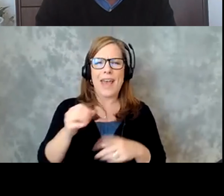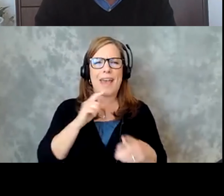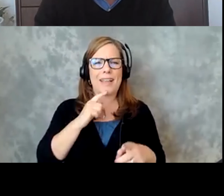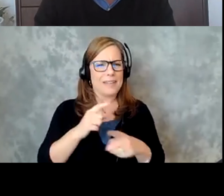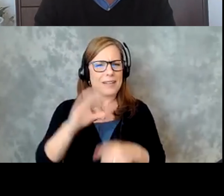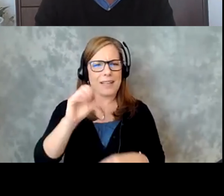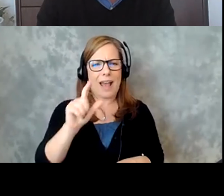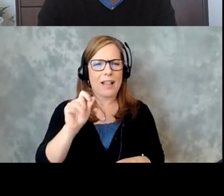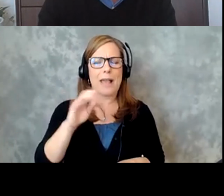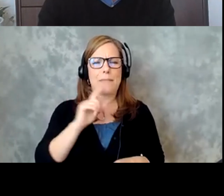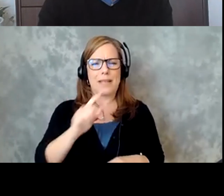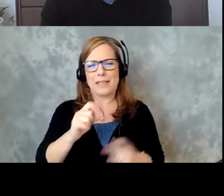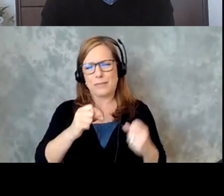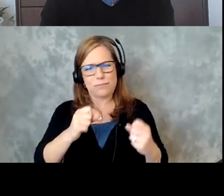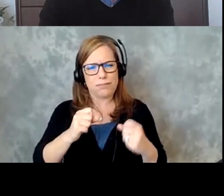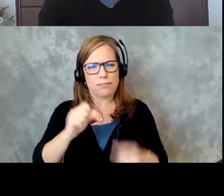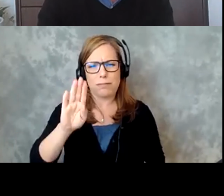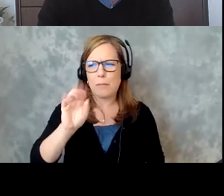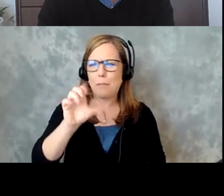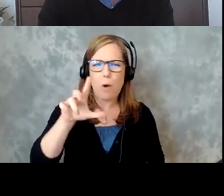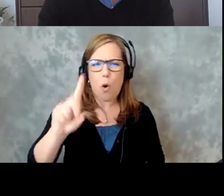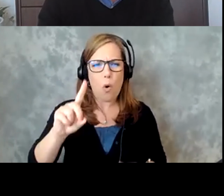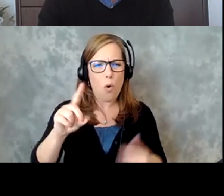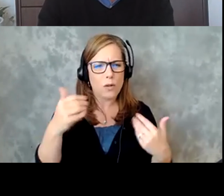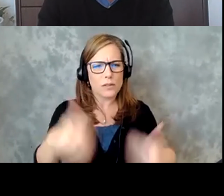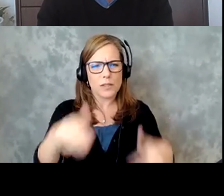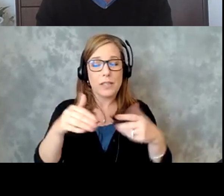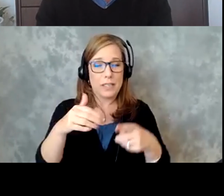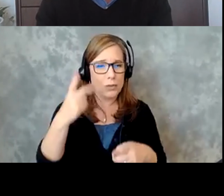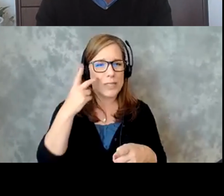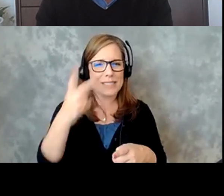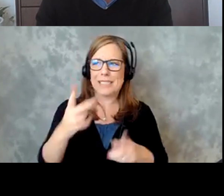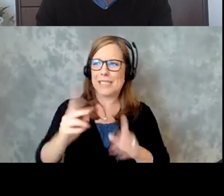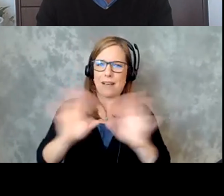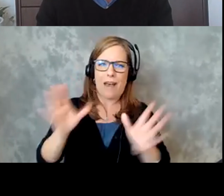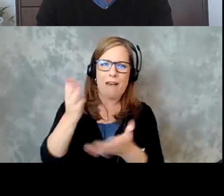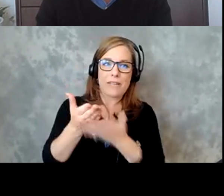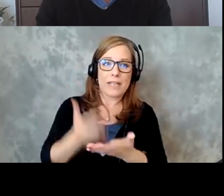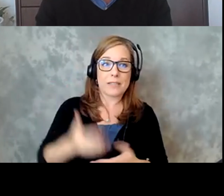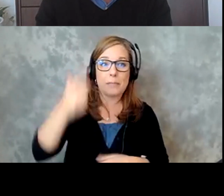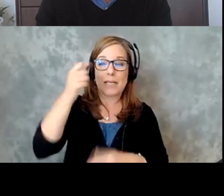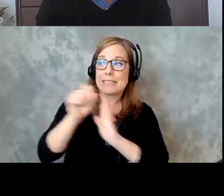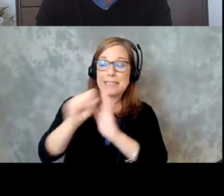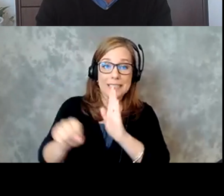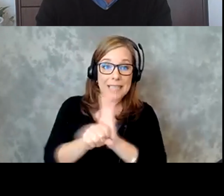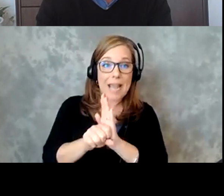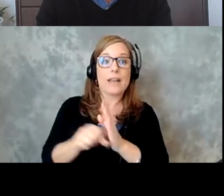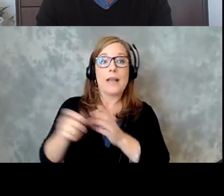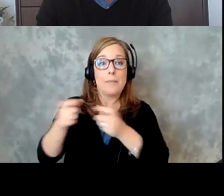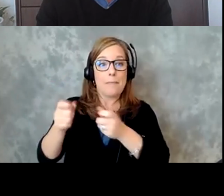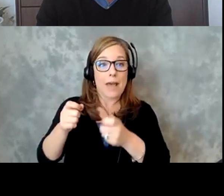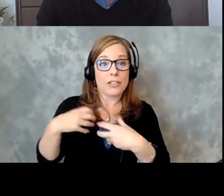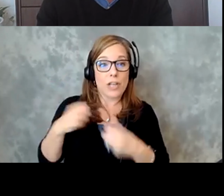And you can see the evidence of that with all the resources that the state and the managed care health plans have been